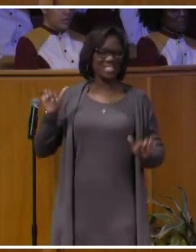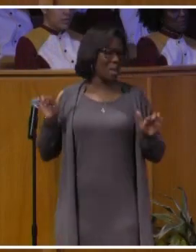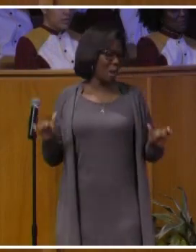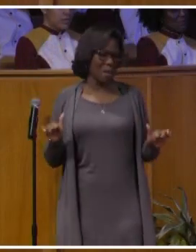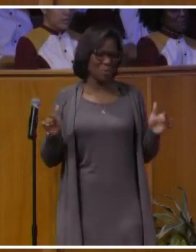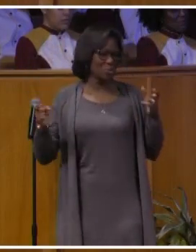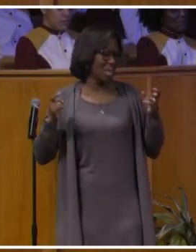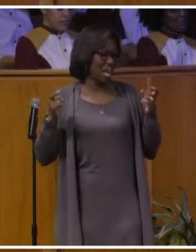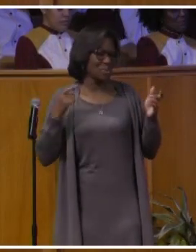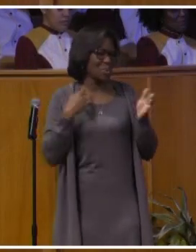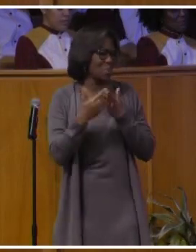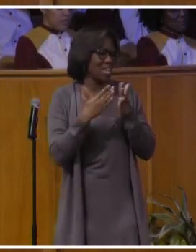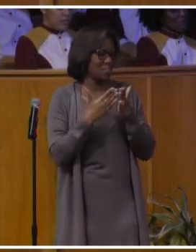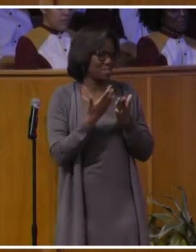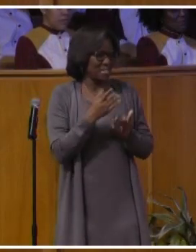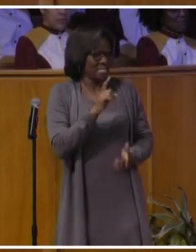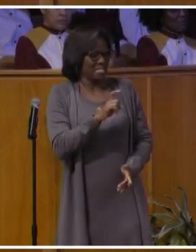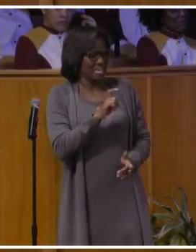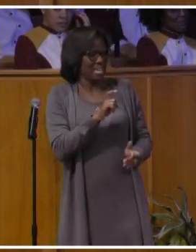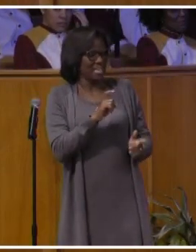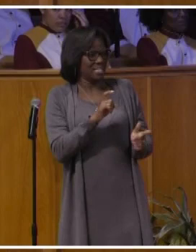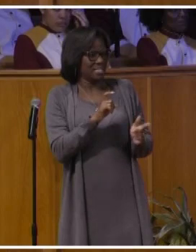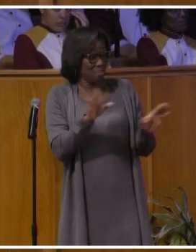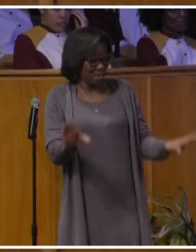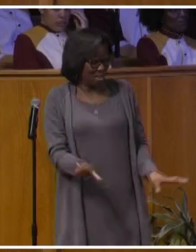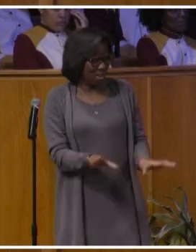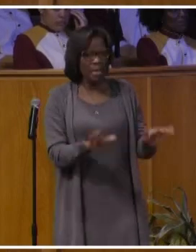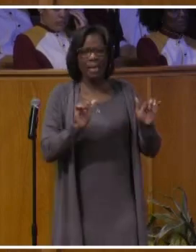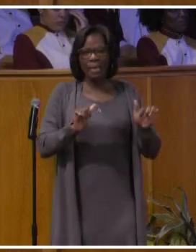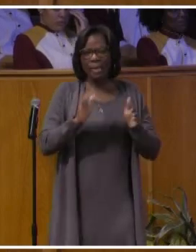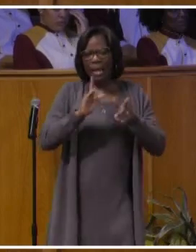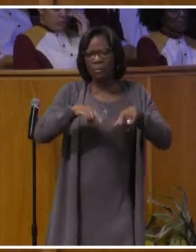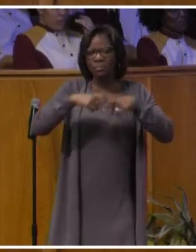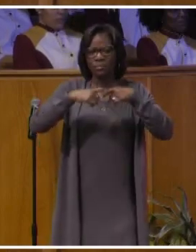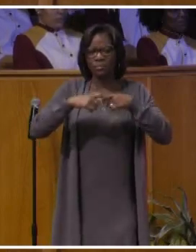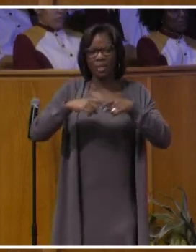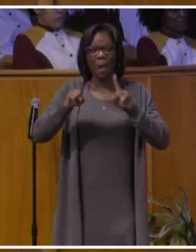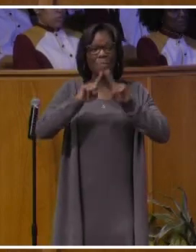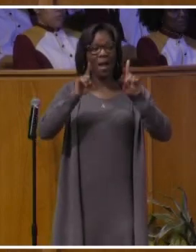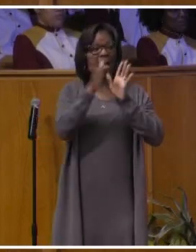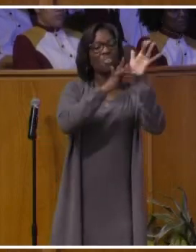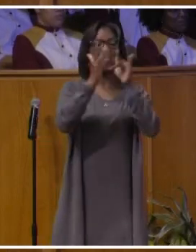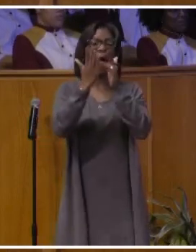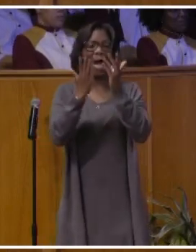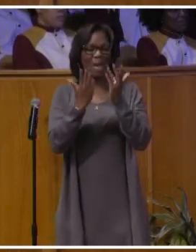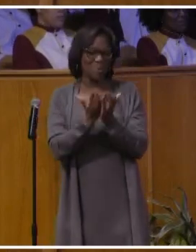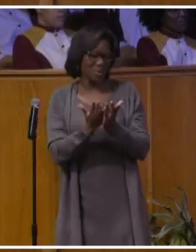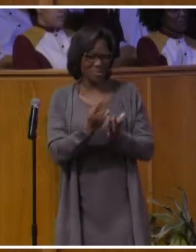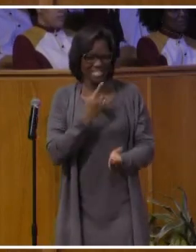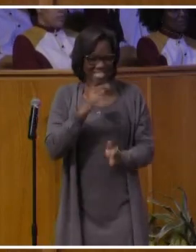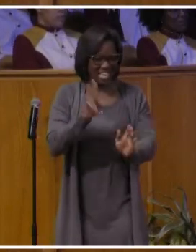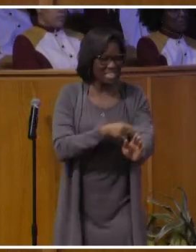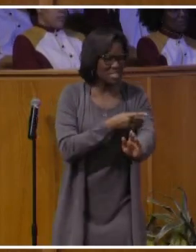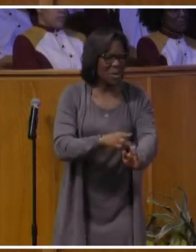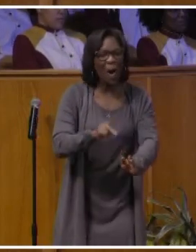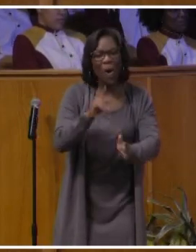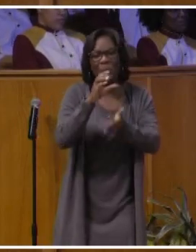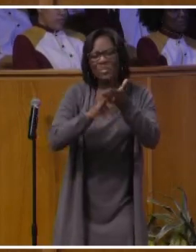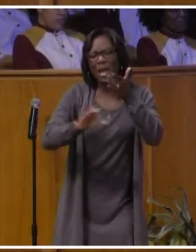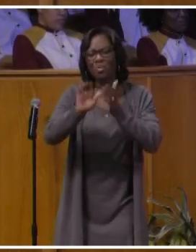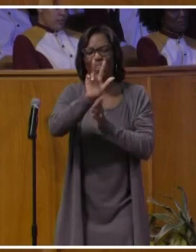to handle what happened. Can I preach right here? The Bible says in Psalm